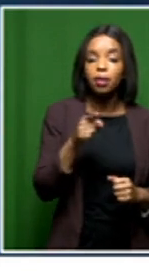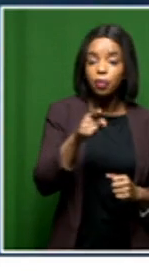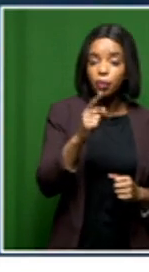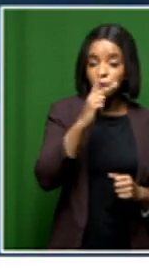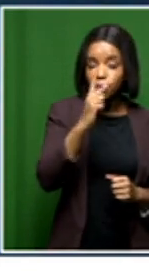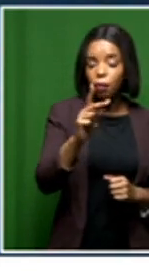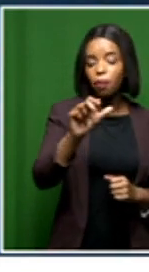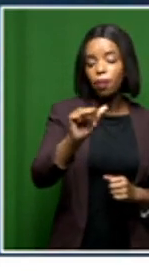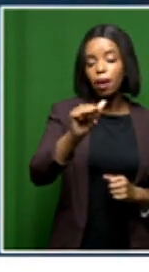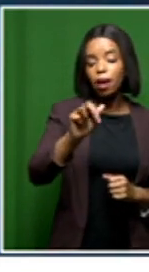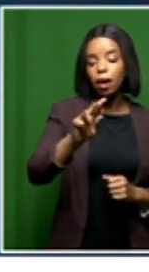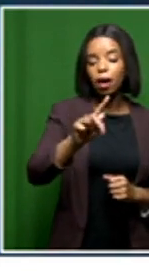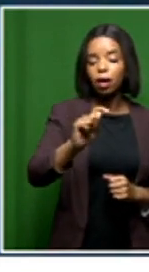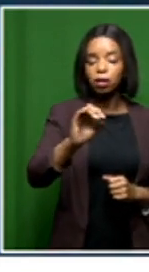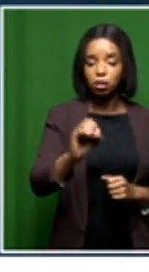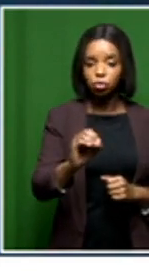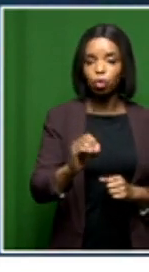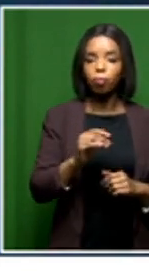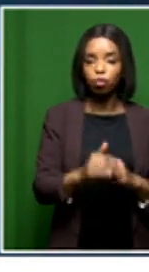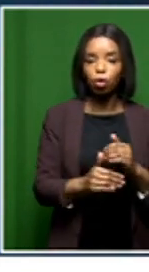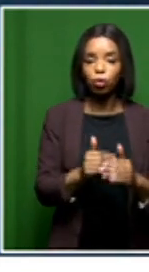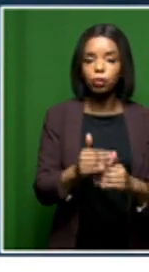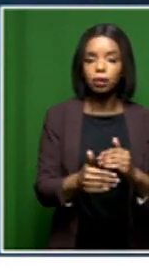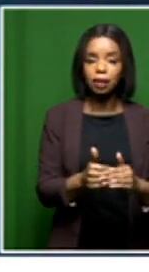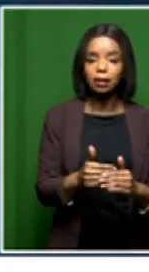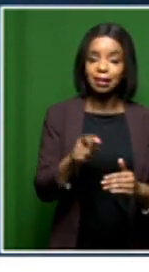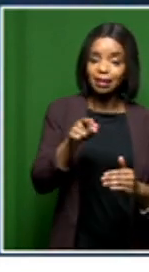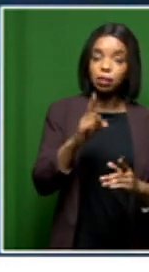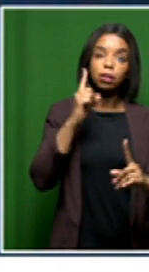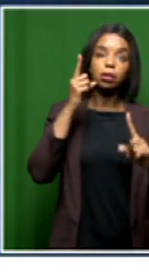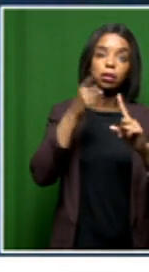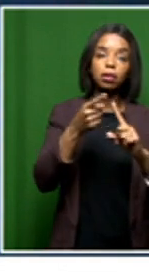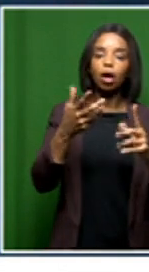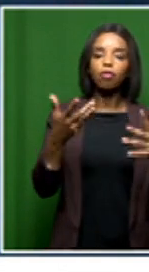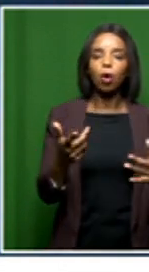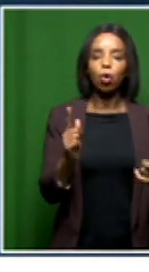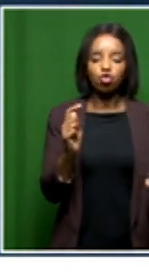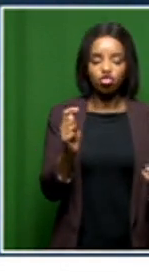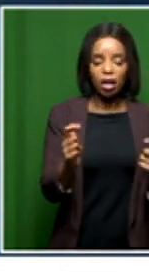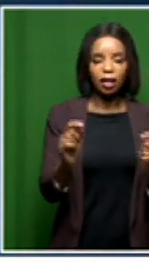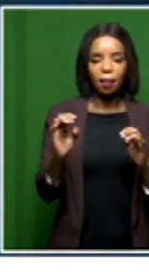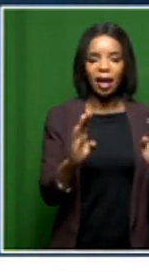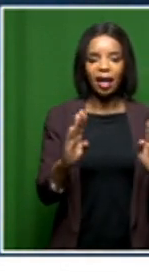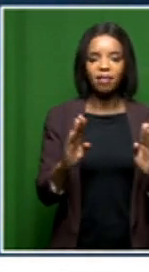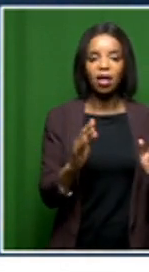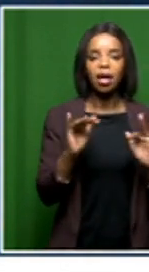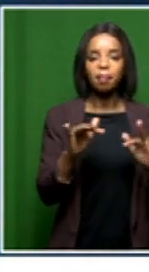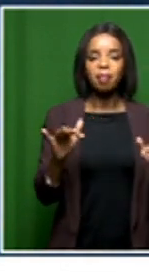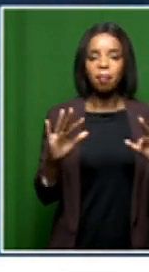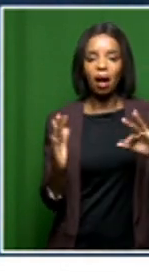of the AARTO process, how it is really intended to change the behavior of the road user, there's nowhere where we are picking